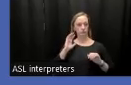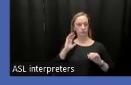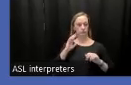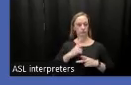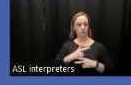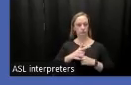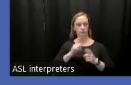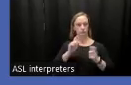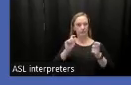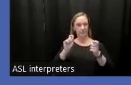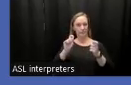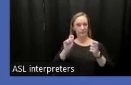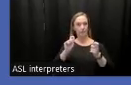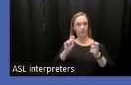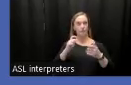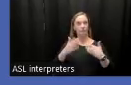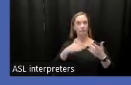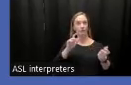changing guidelines or